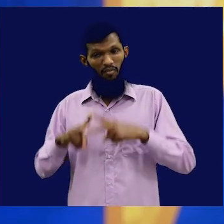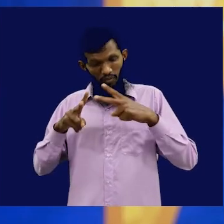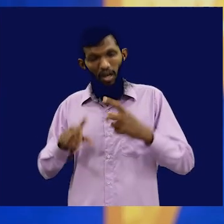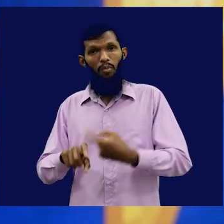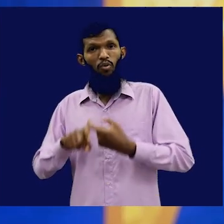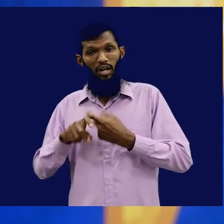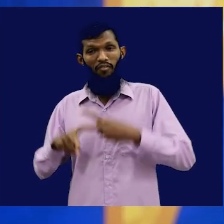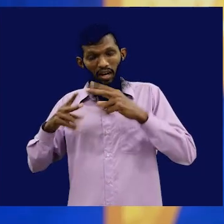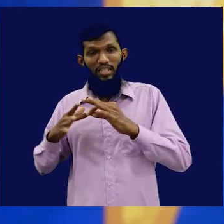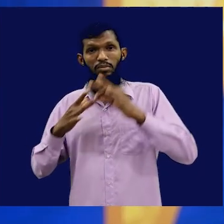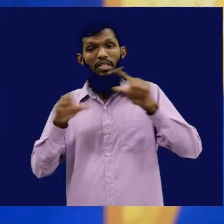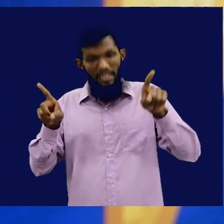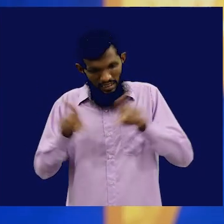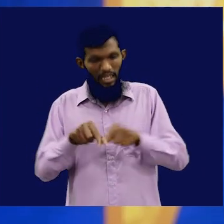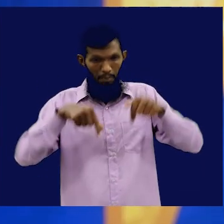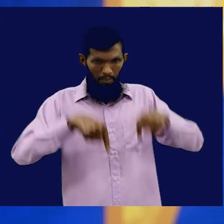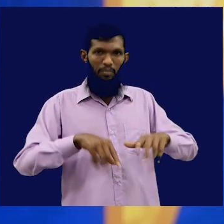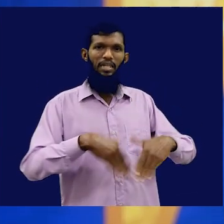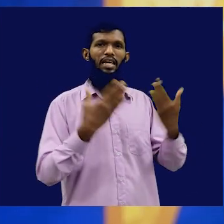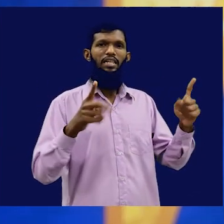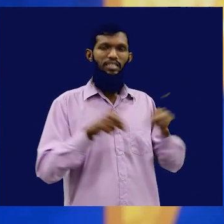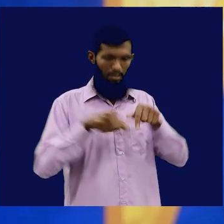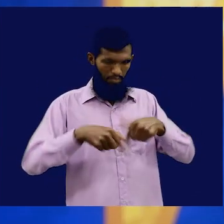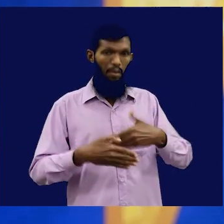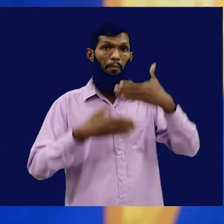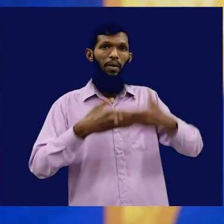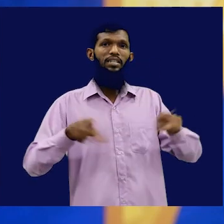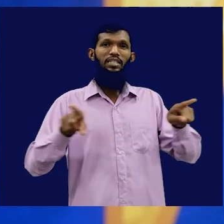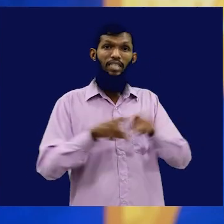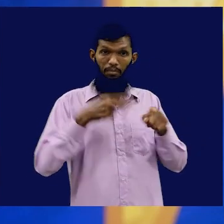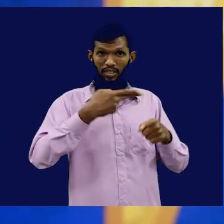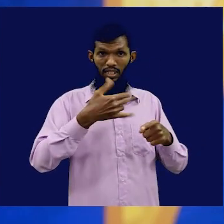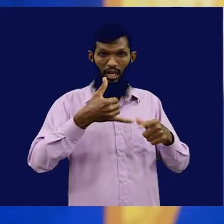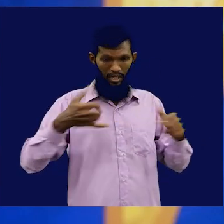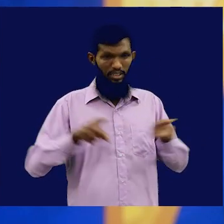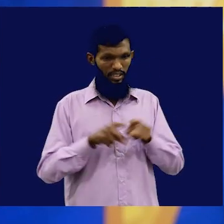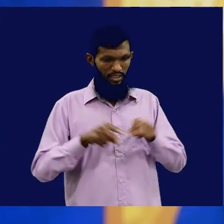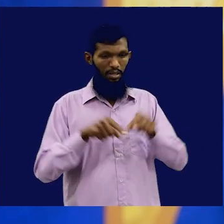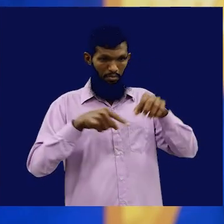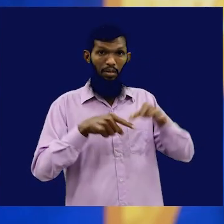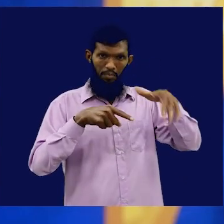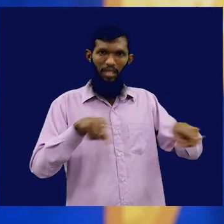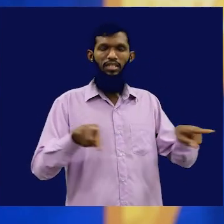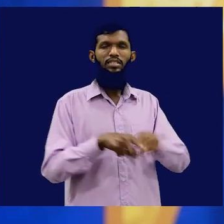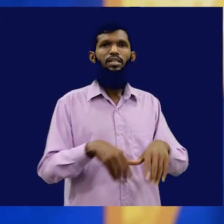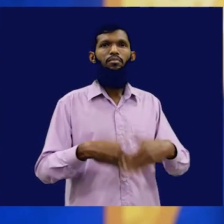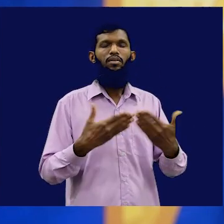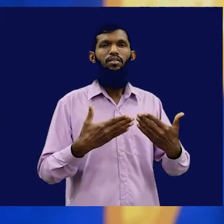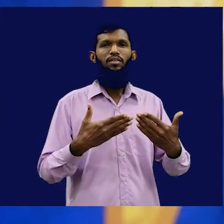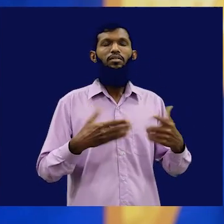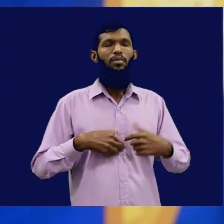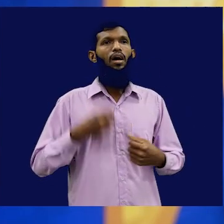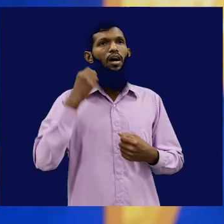honor are as sacred as the sanctity of this day of yours, in this month of yours, in this town of